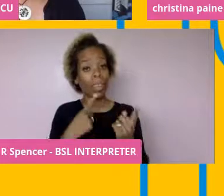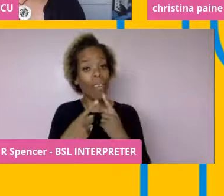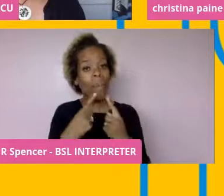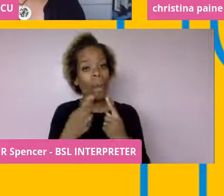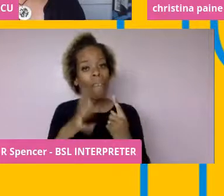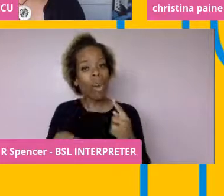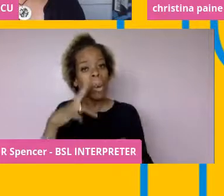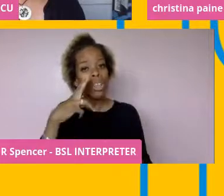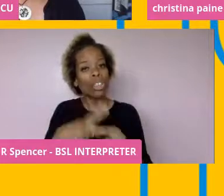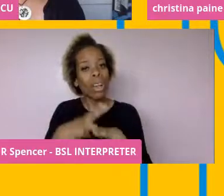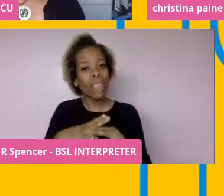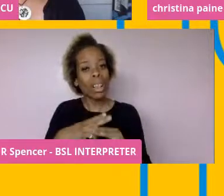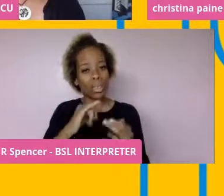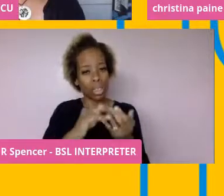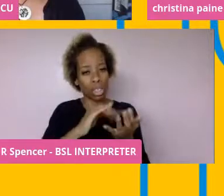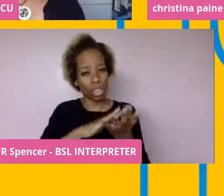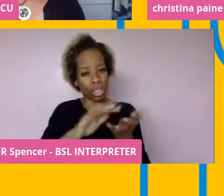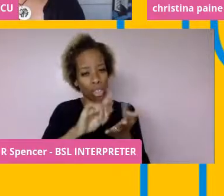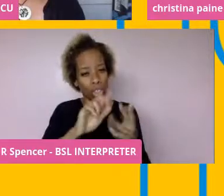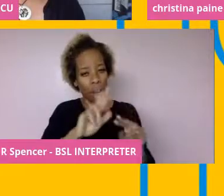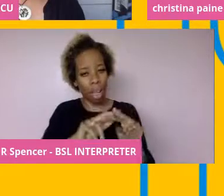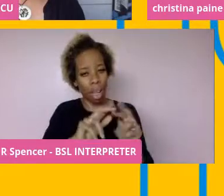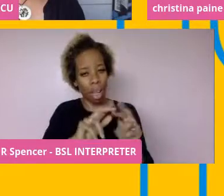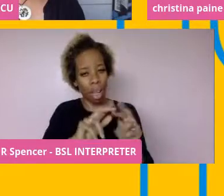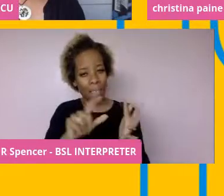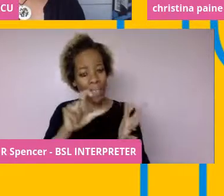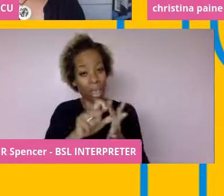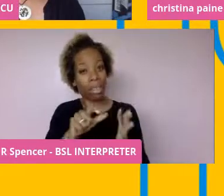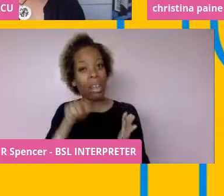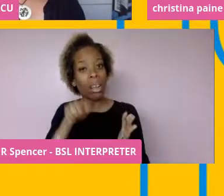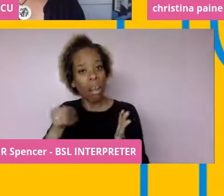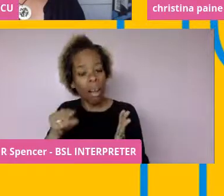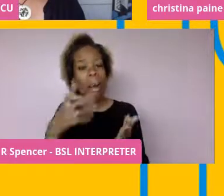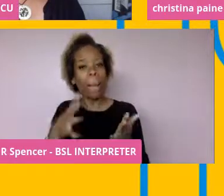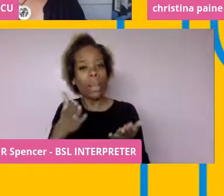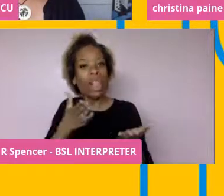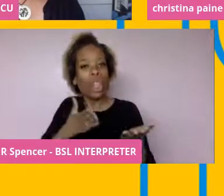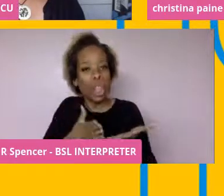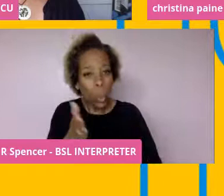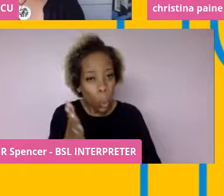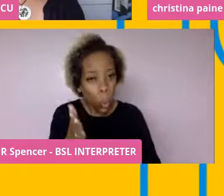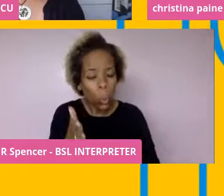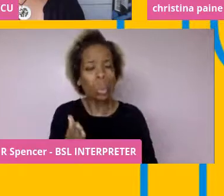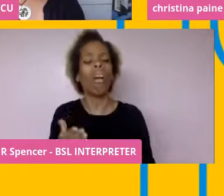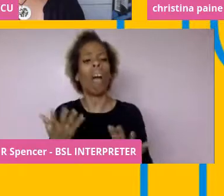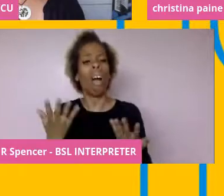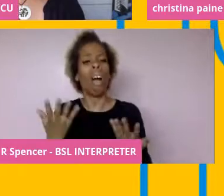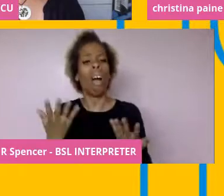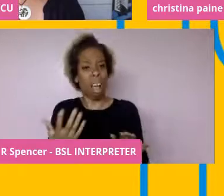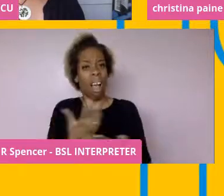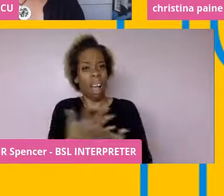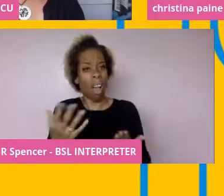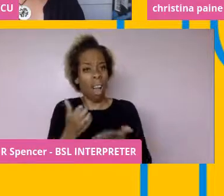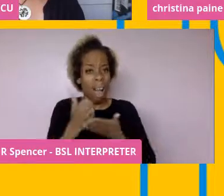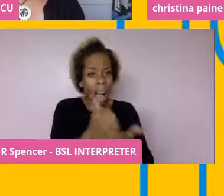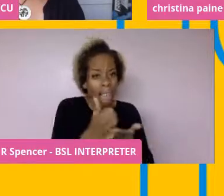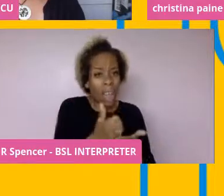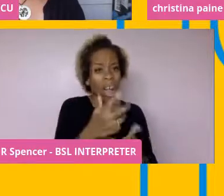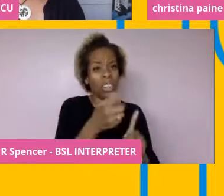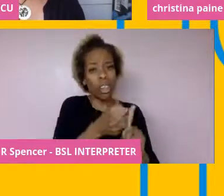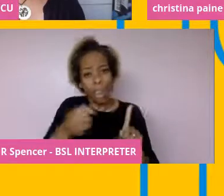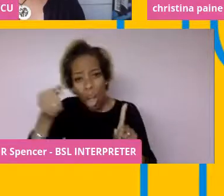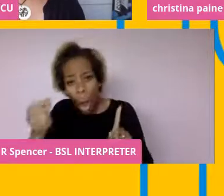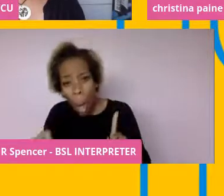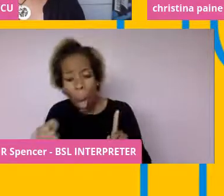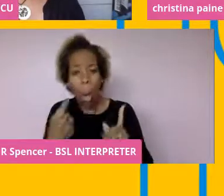of advice has gone out around the furlough scheme for different categories of staff. A lot of support has been there for branches in terms of